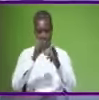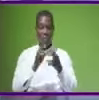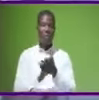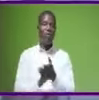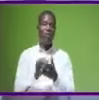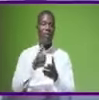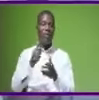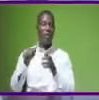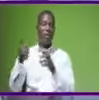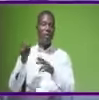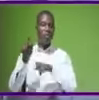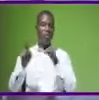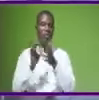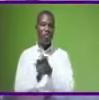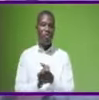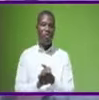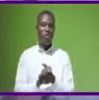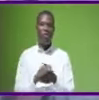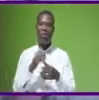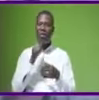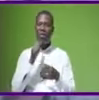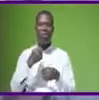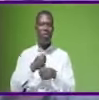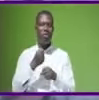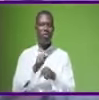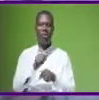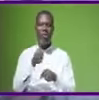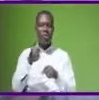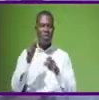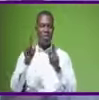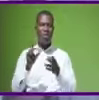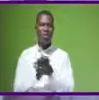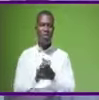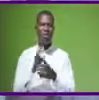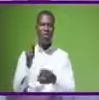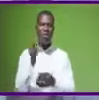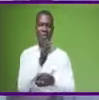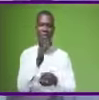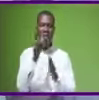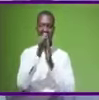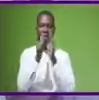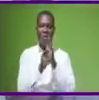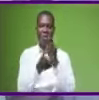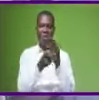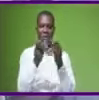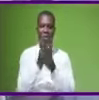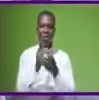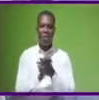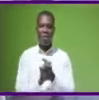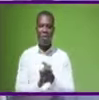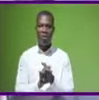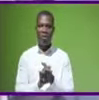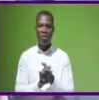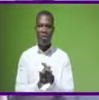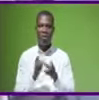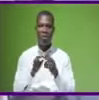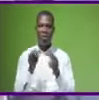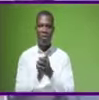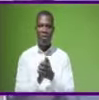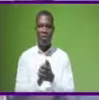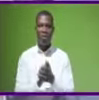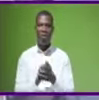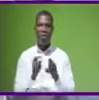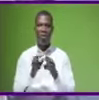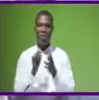article 41. It is no amo bi anya na adwen say wo betumi afam na na hye onsem. Na ba na omo ba ya no it is timeous. They have come